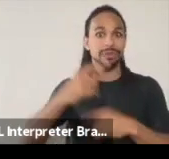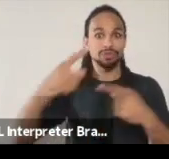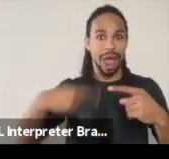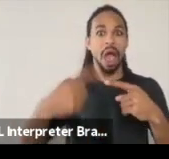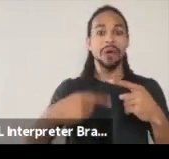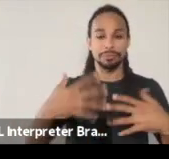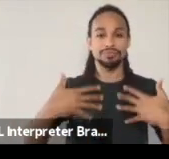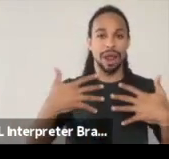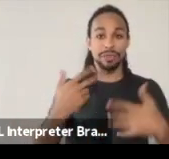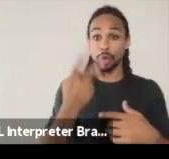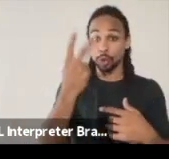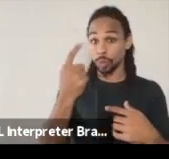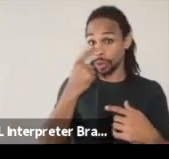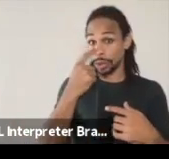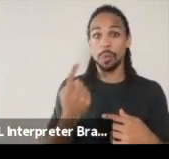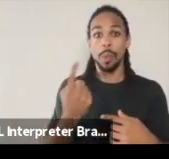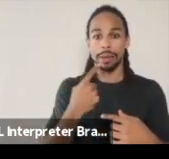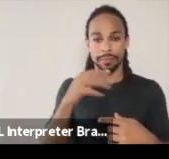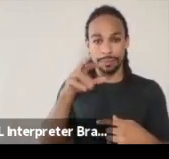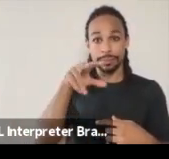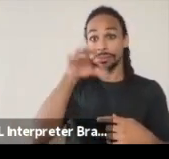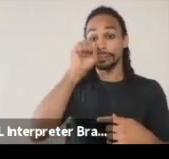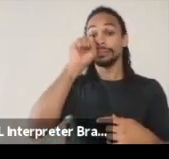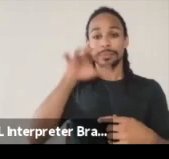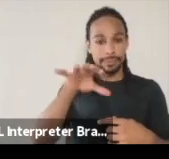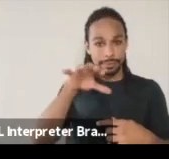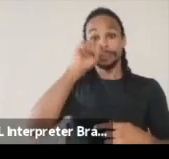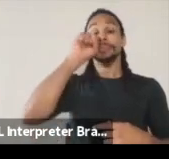Two inhales.